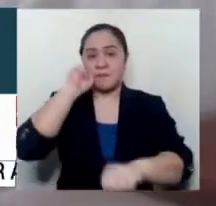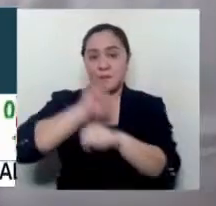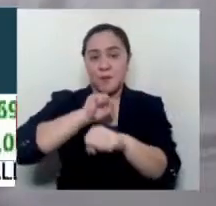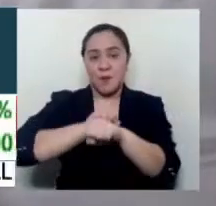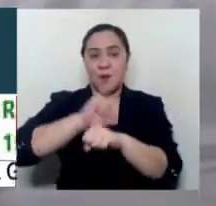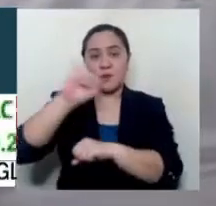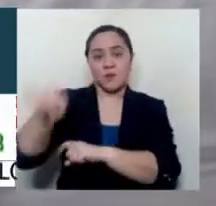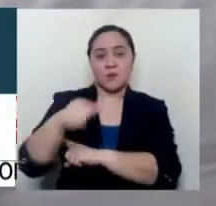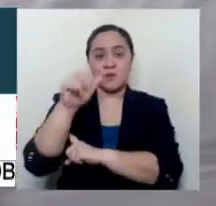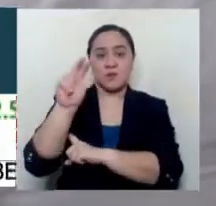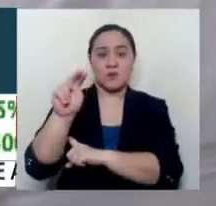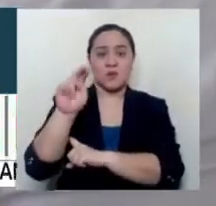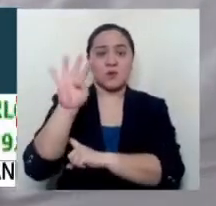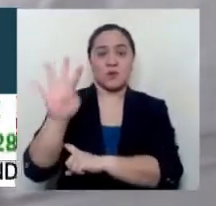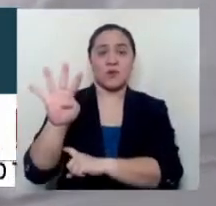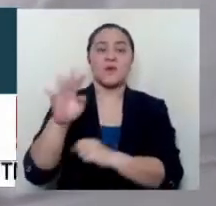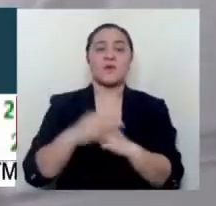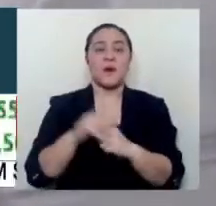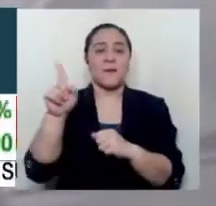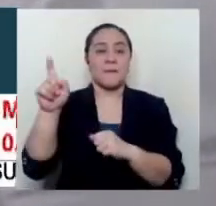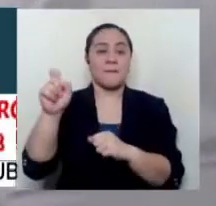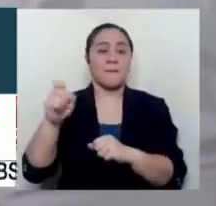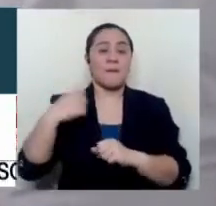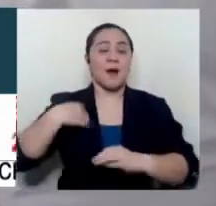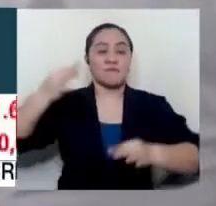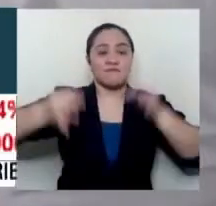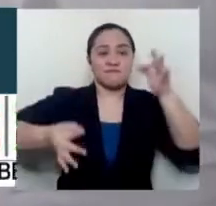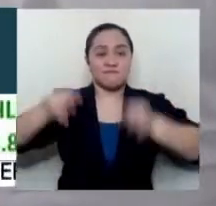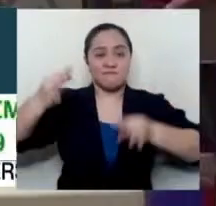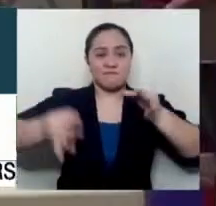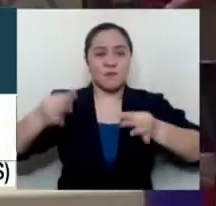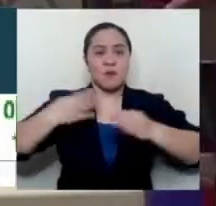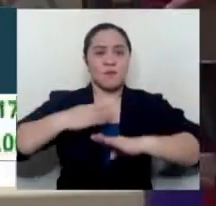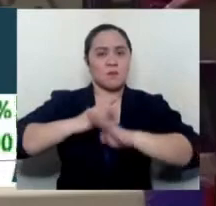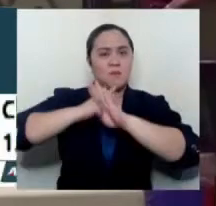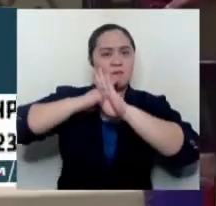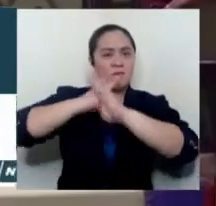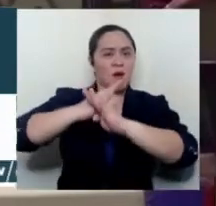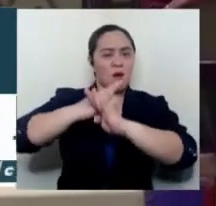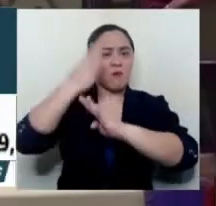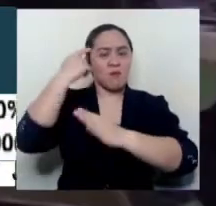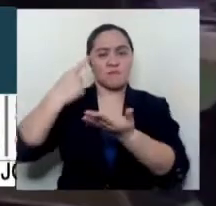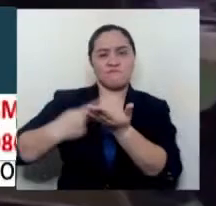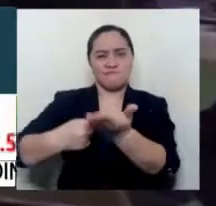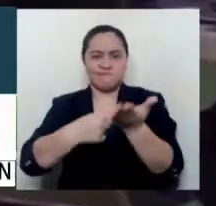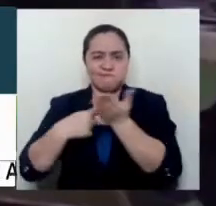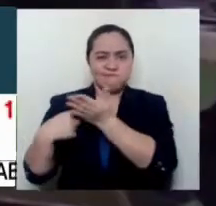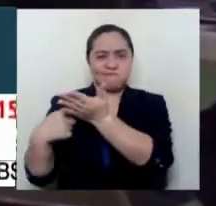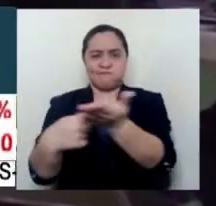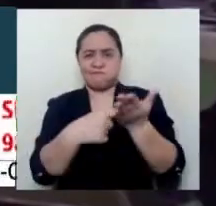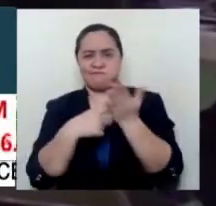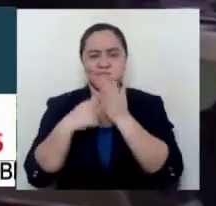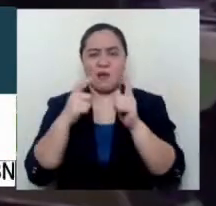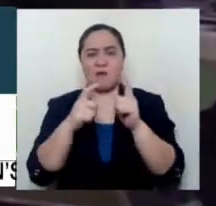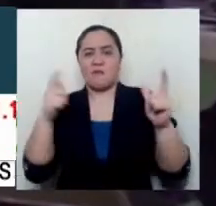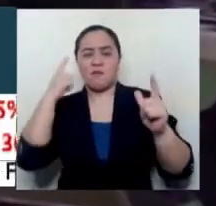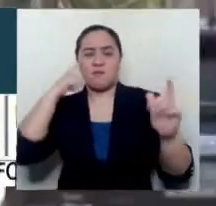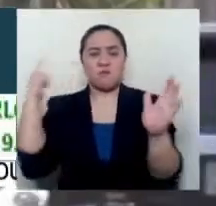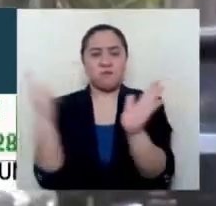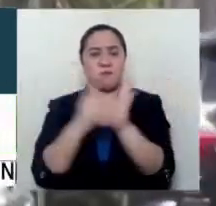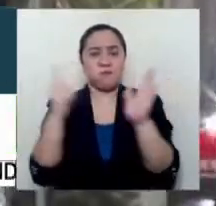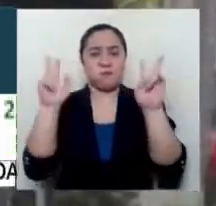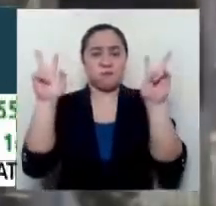January 4th, but a U.S. Federal Court of Appeals temporarily blocked that measure, arguing it raises grave legal issues.